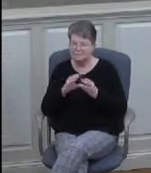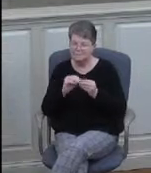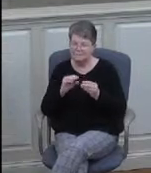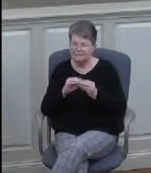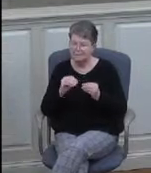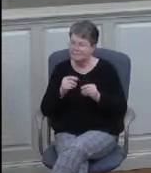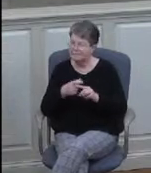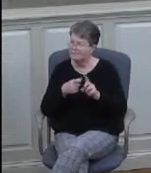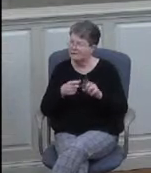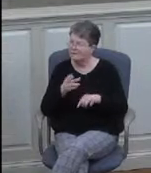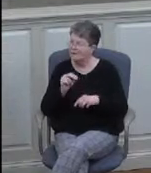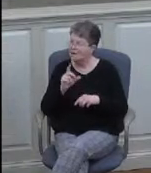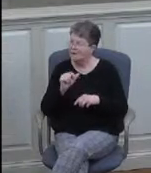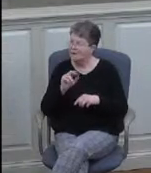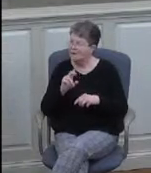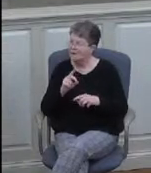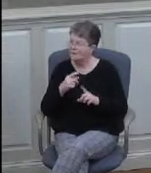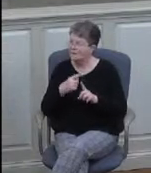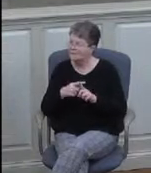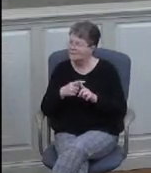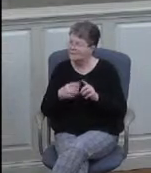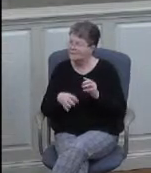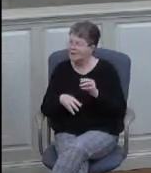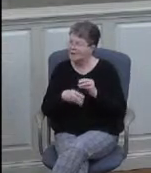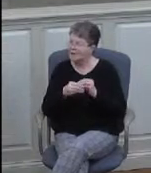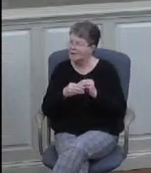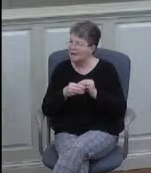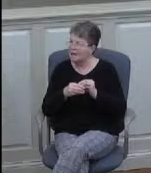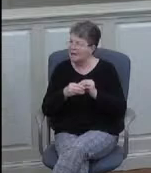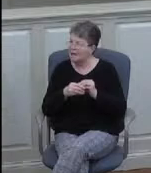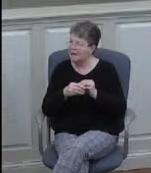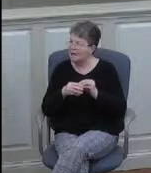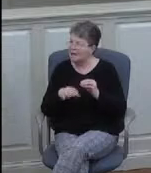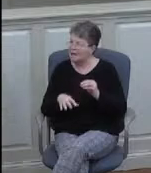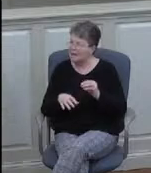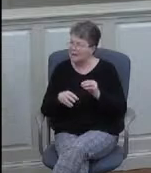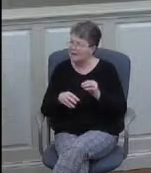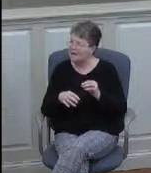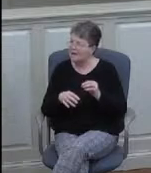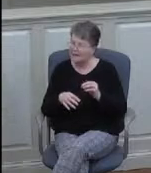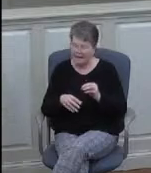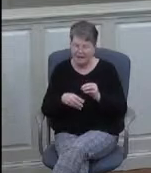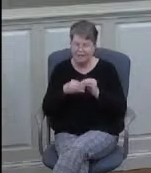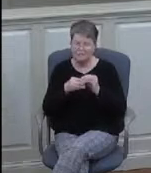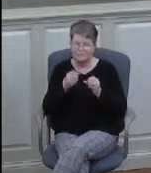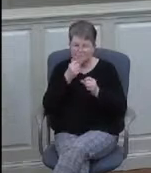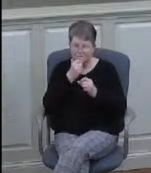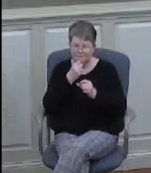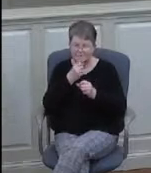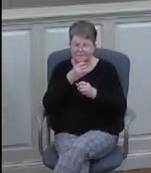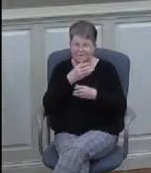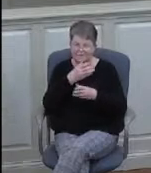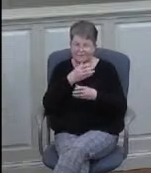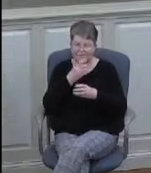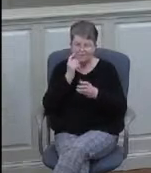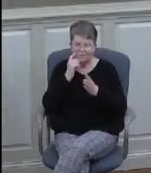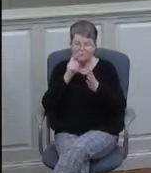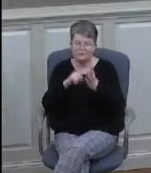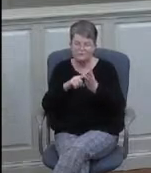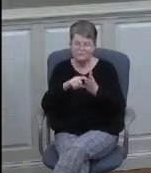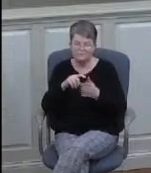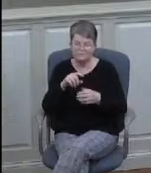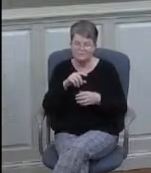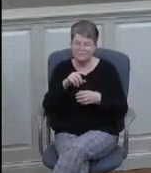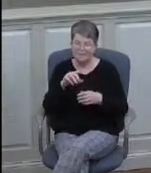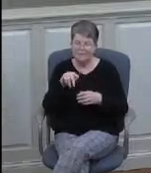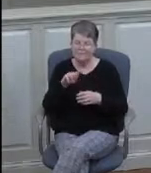as well as adding an extra shout out to our public works. I actually texted